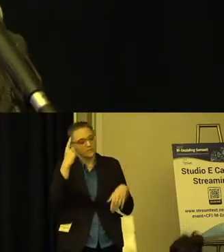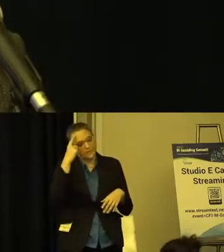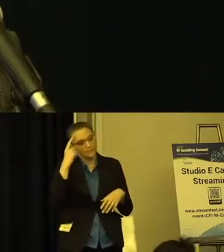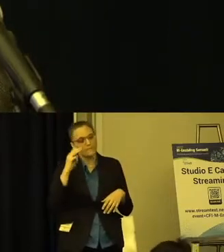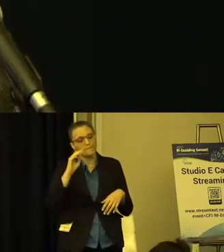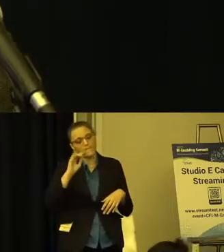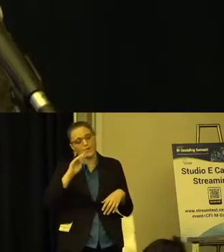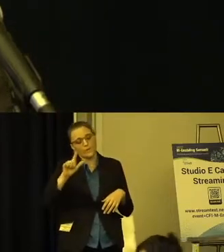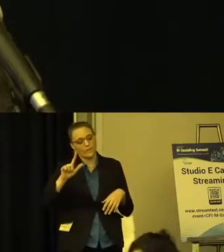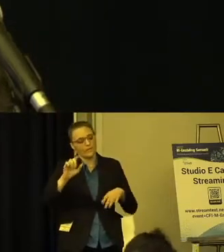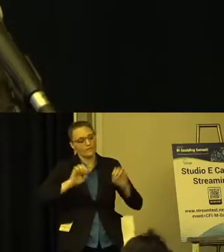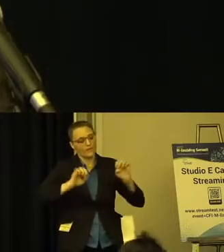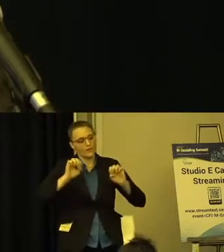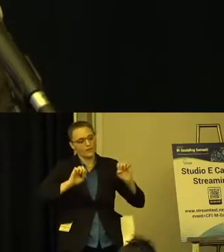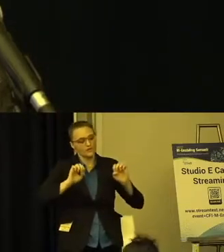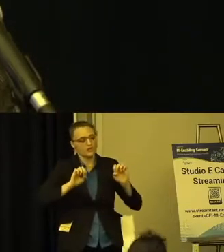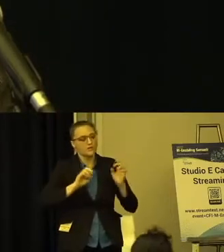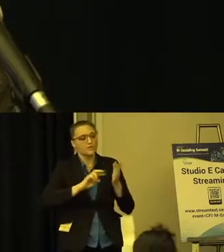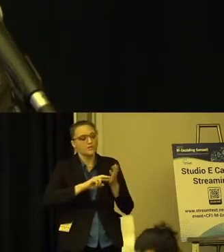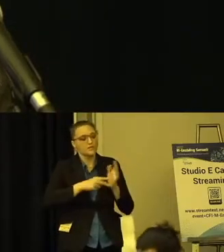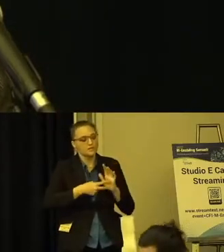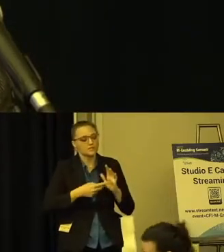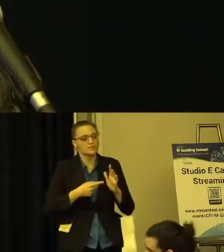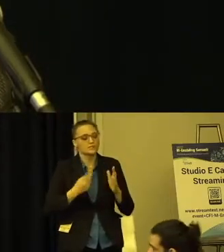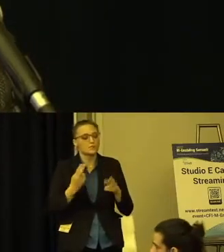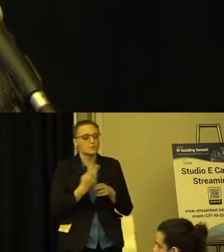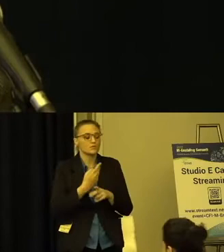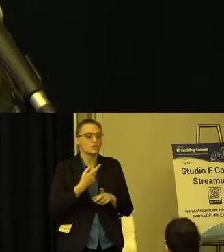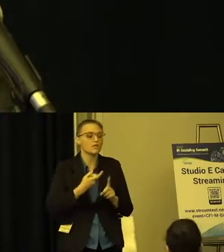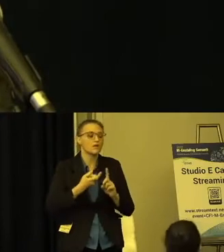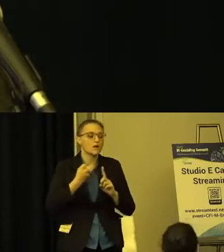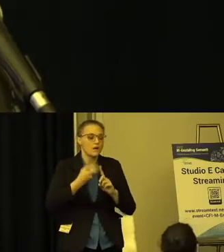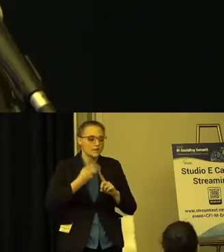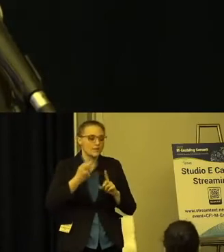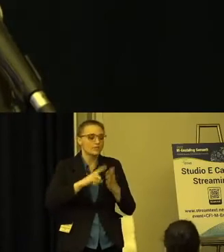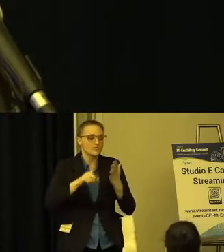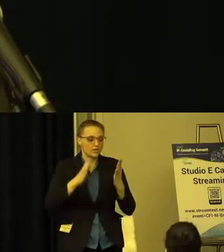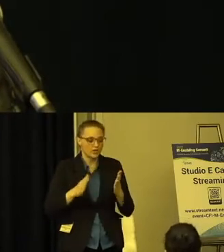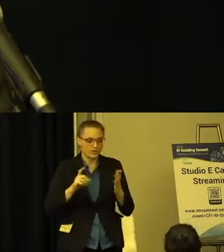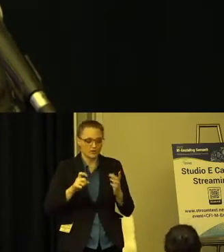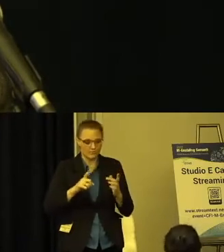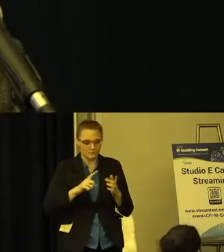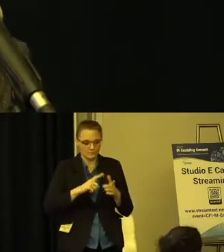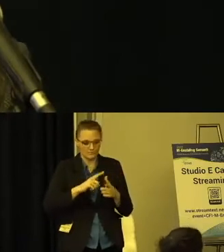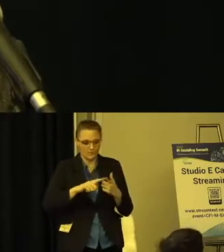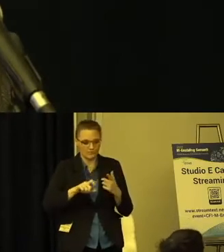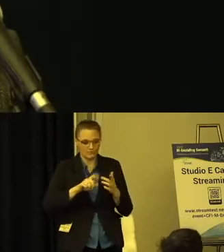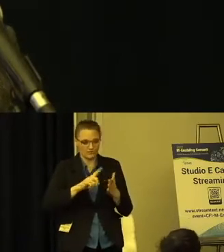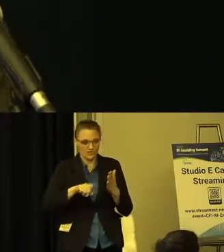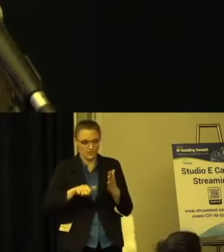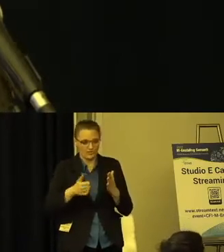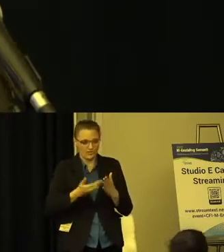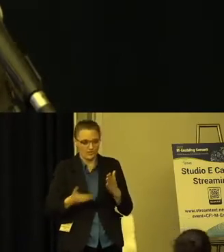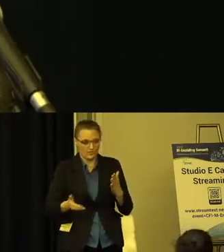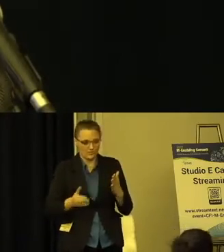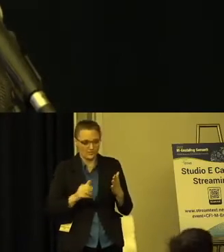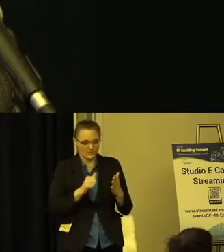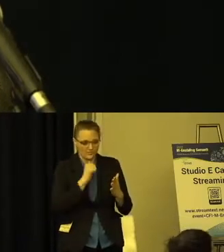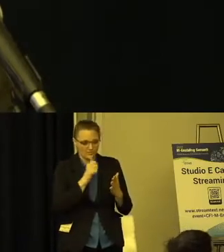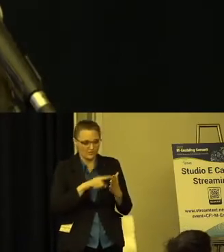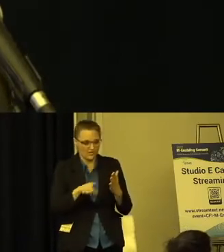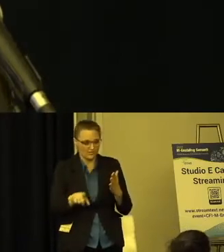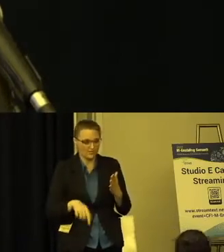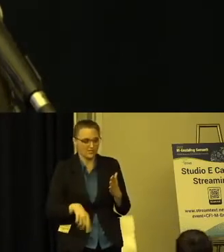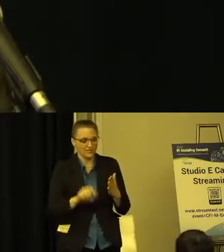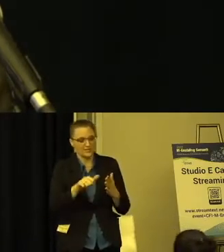evaluation, which is when you're using an automated checker and then you have to check other things that it didn't check. But there's other aspects of